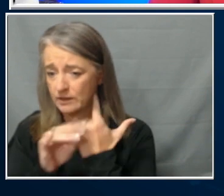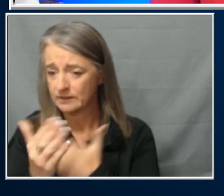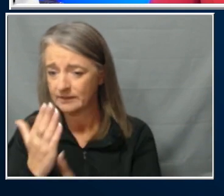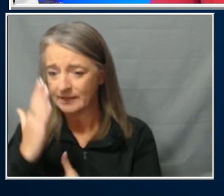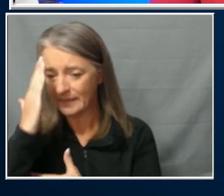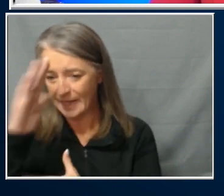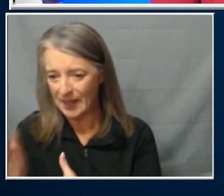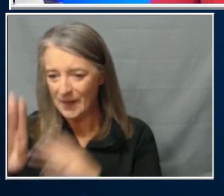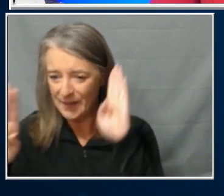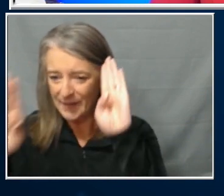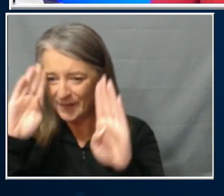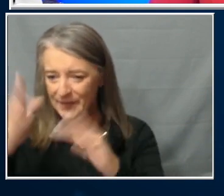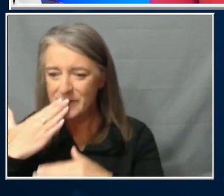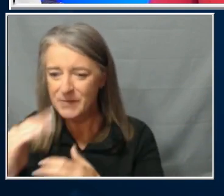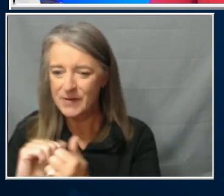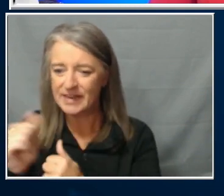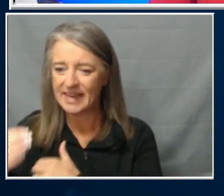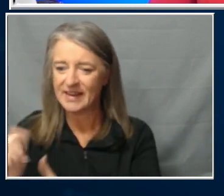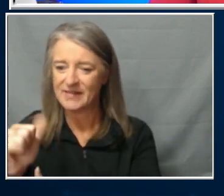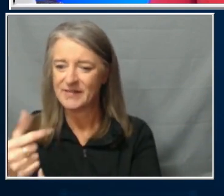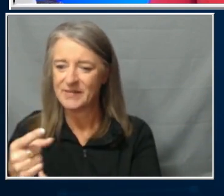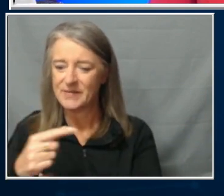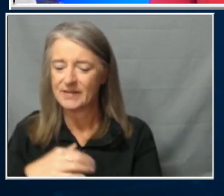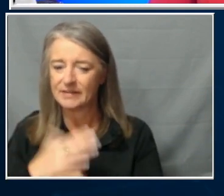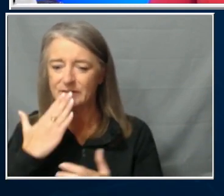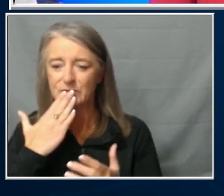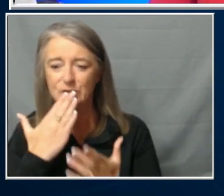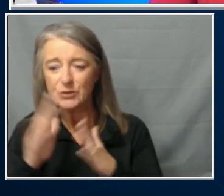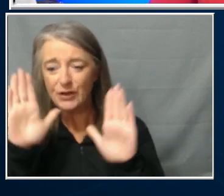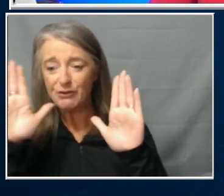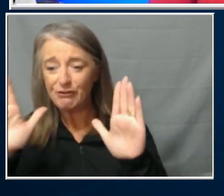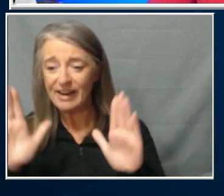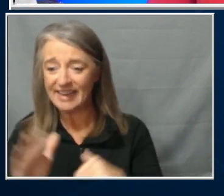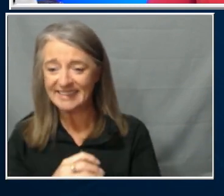you? Good morning. I'm doing great.